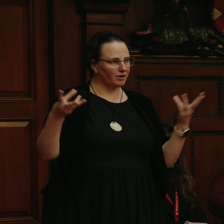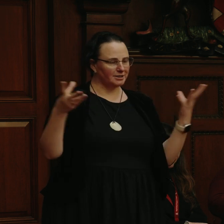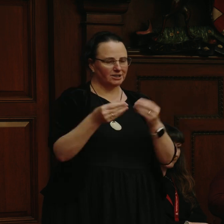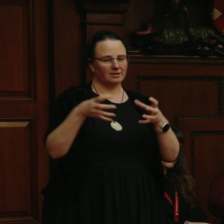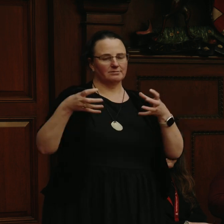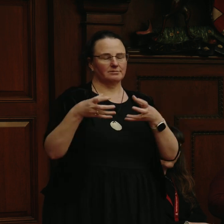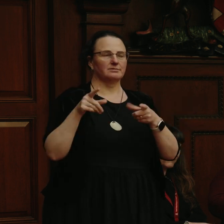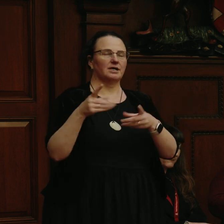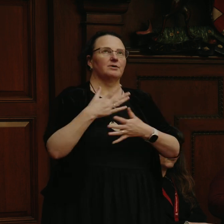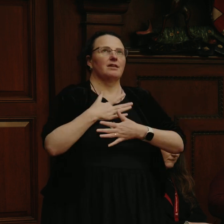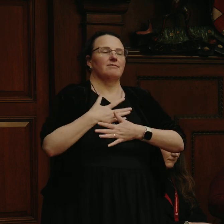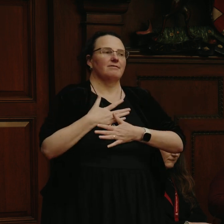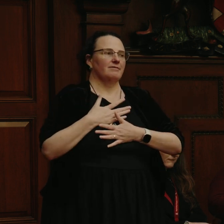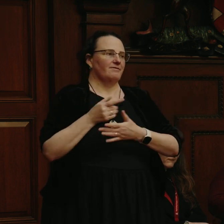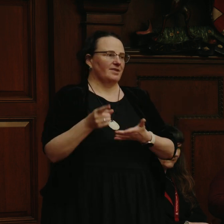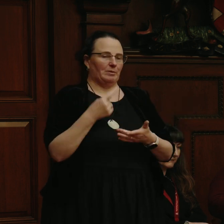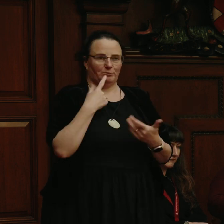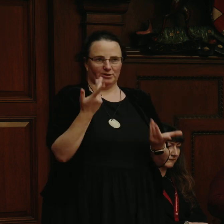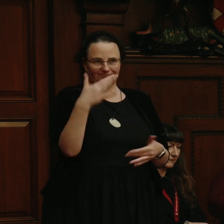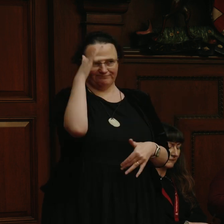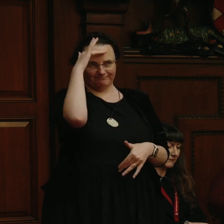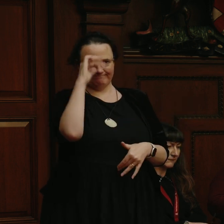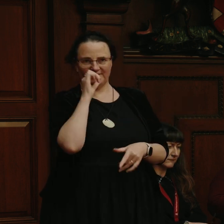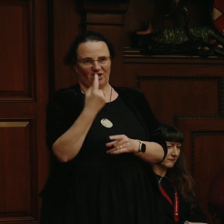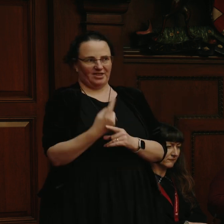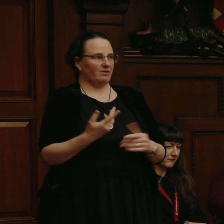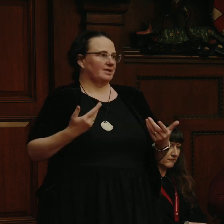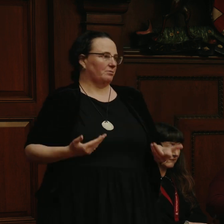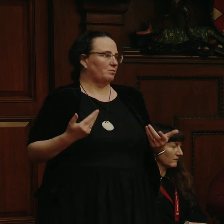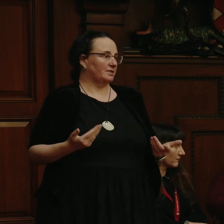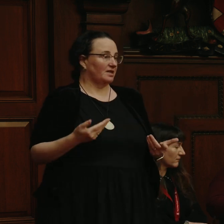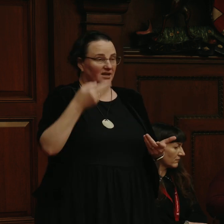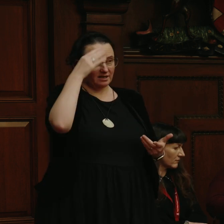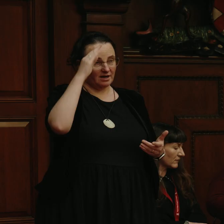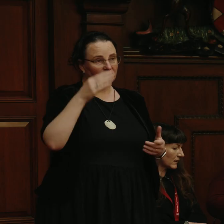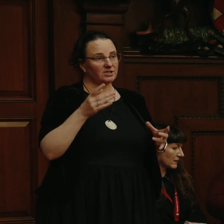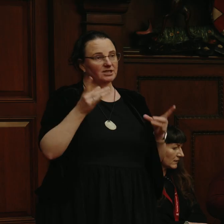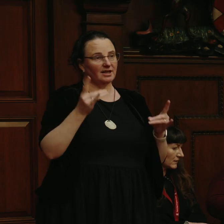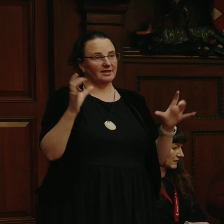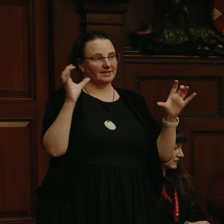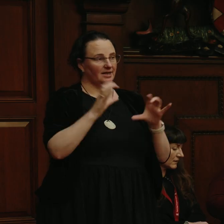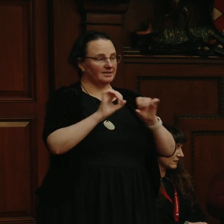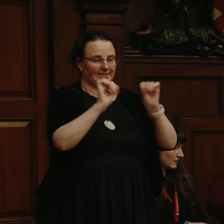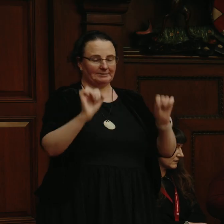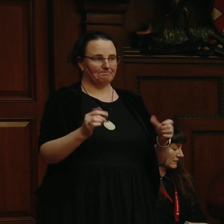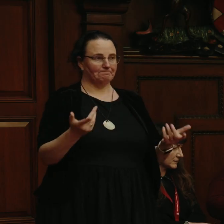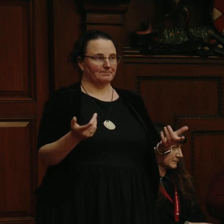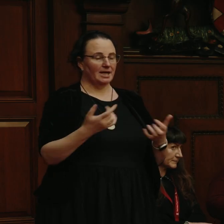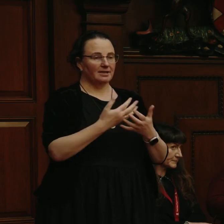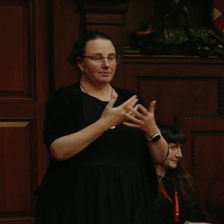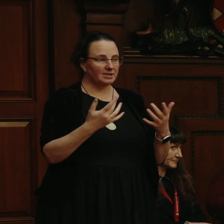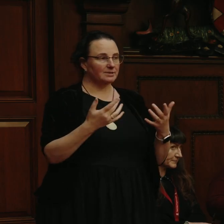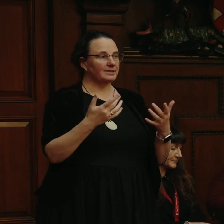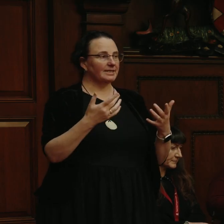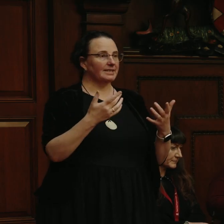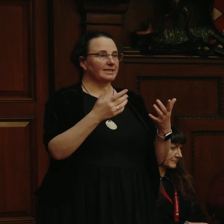Really, I would love that, but it does not exist at the moment in Irish healthcare. These kind of multidisciplinary